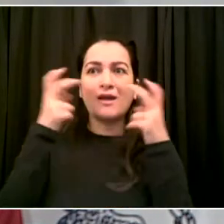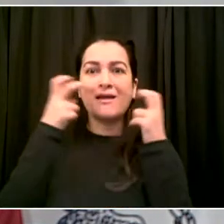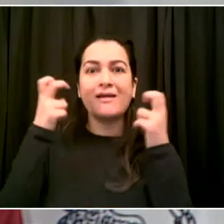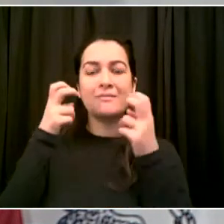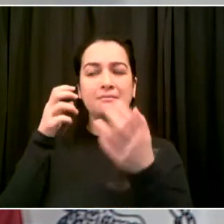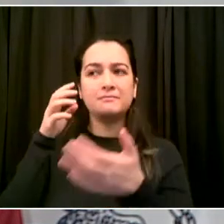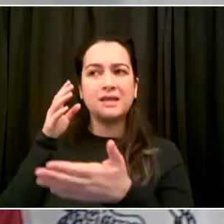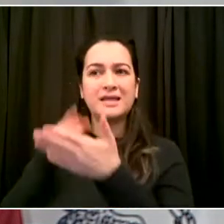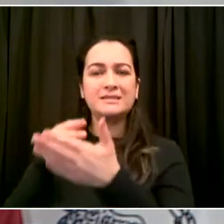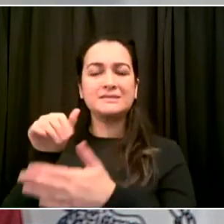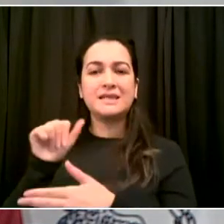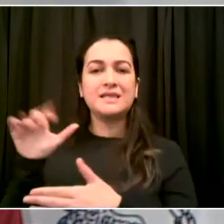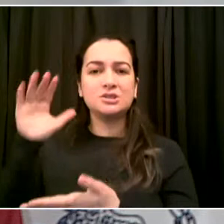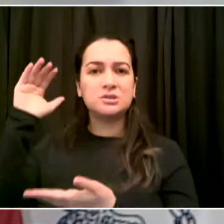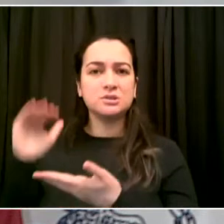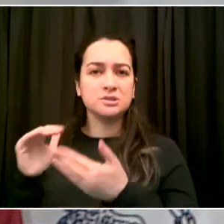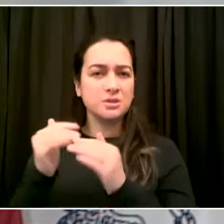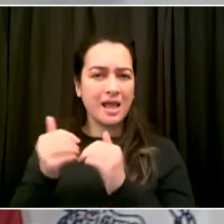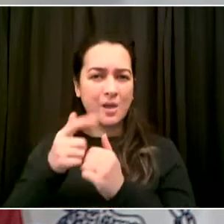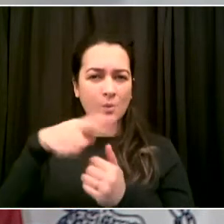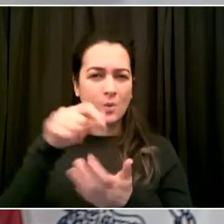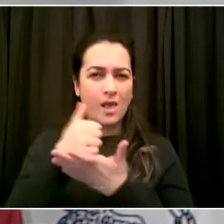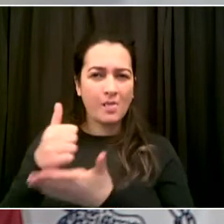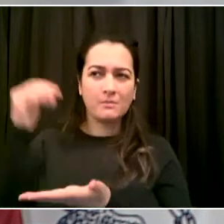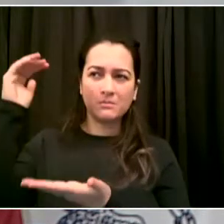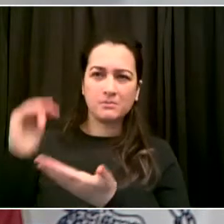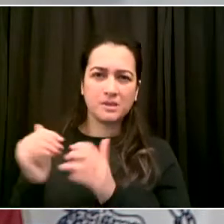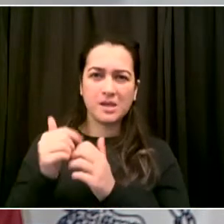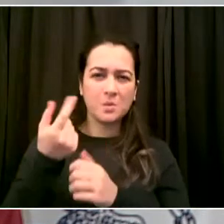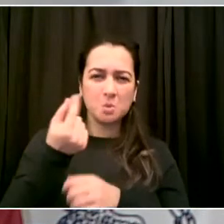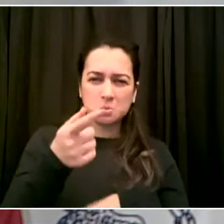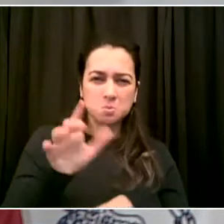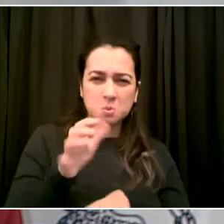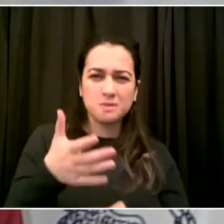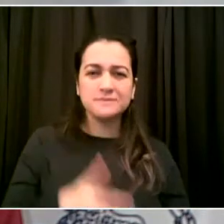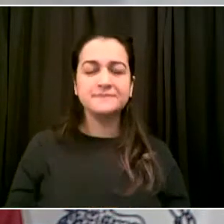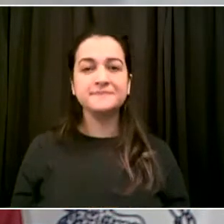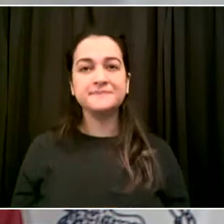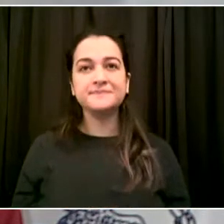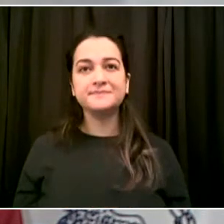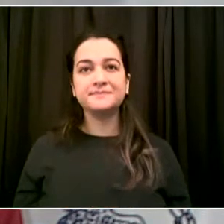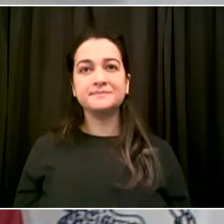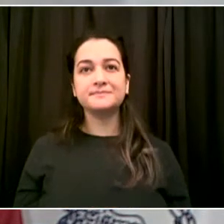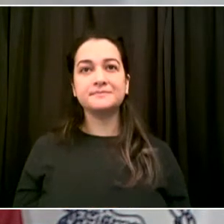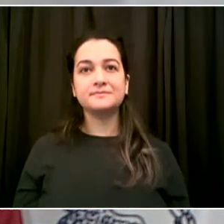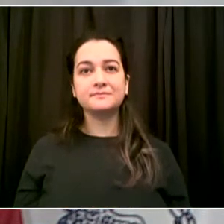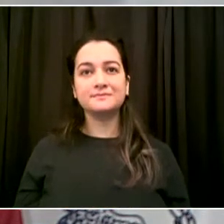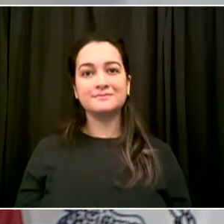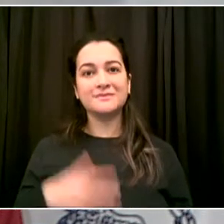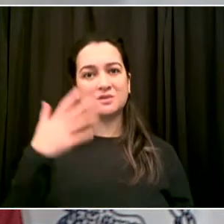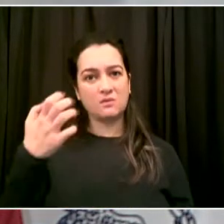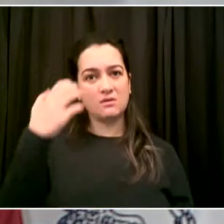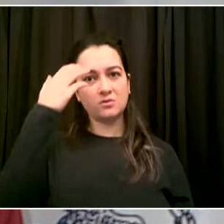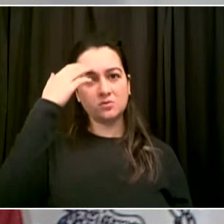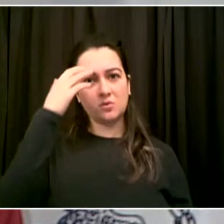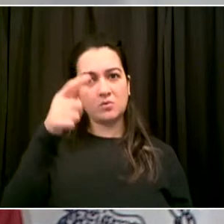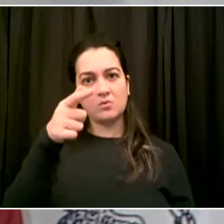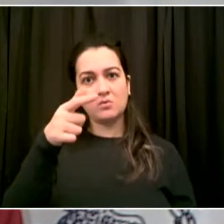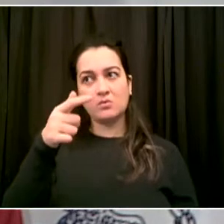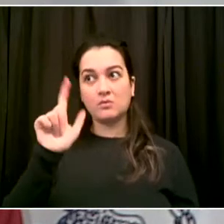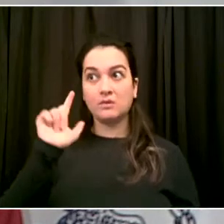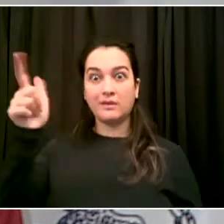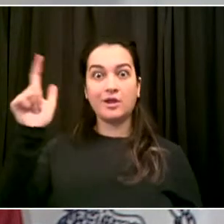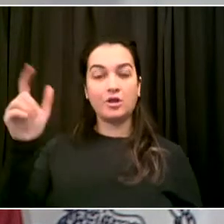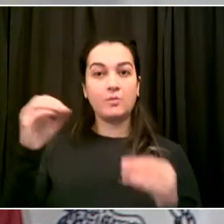and what does prevention look like for the city, and how are those efforts being ramped up? Thank you.